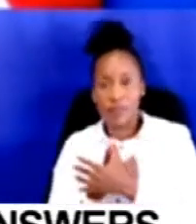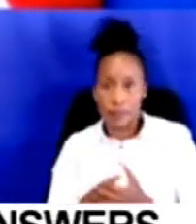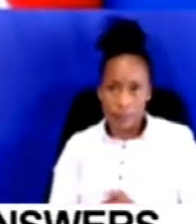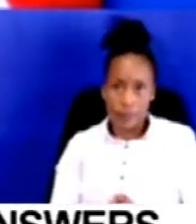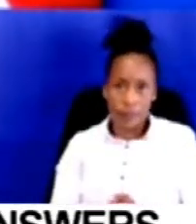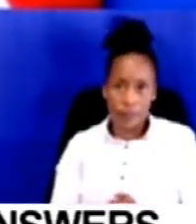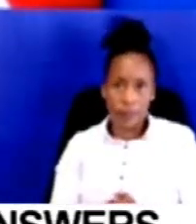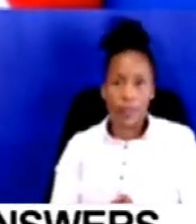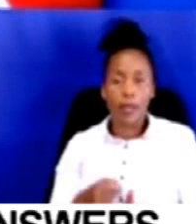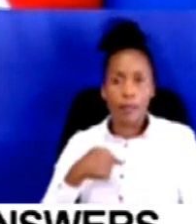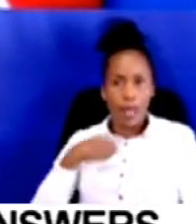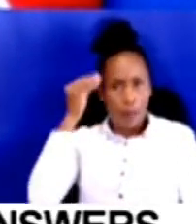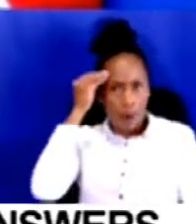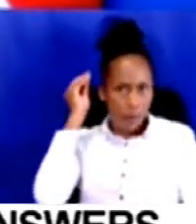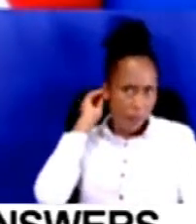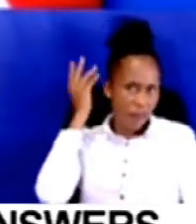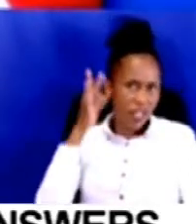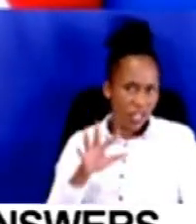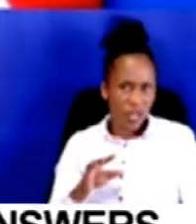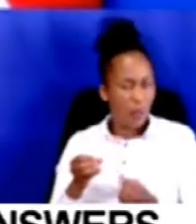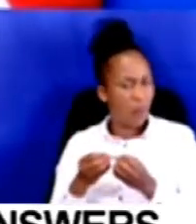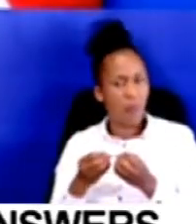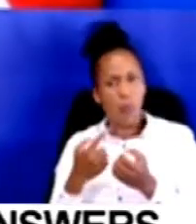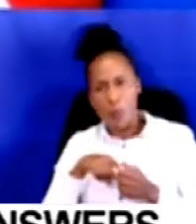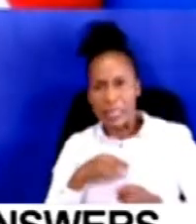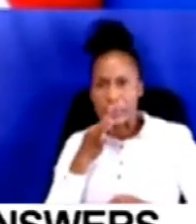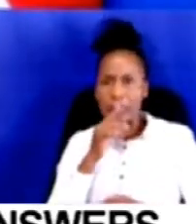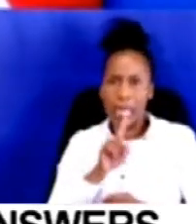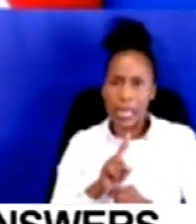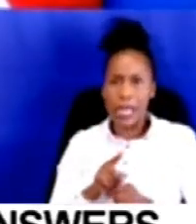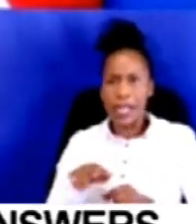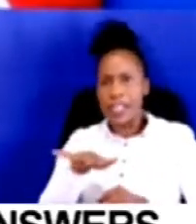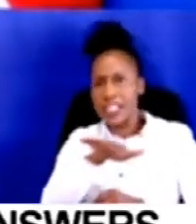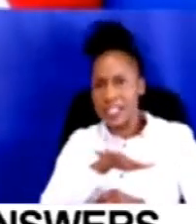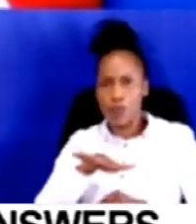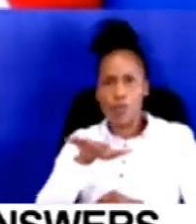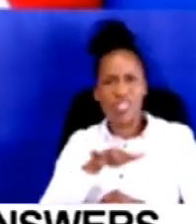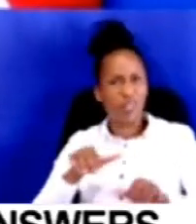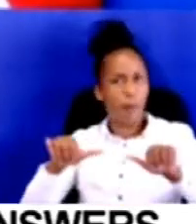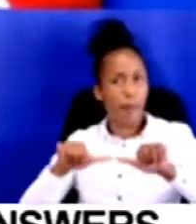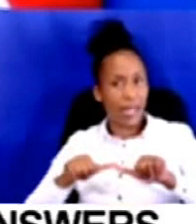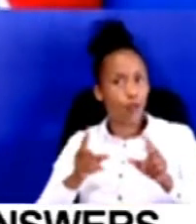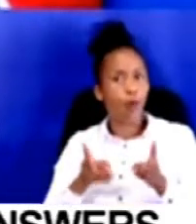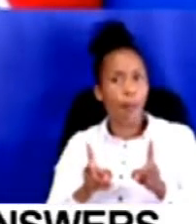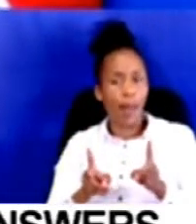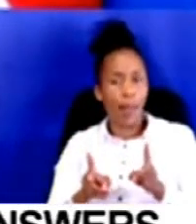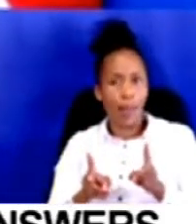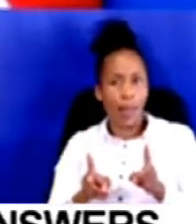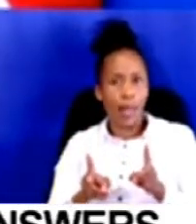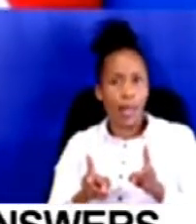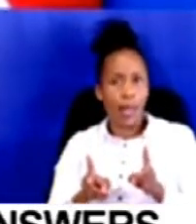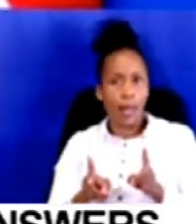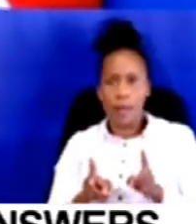note that as much as we say the situation is back to normal, we understand that